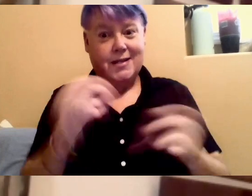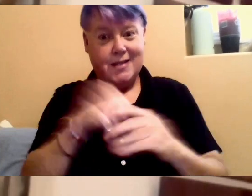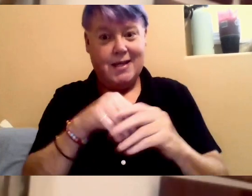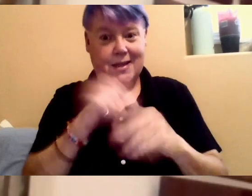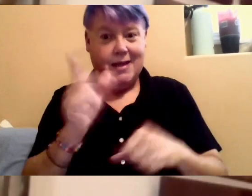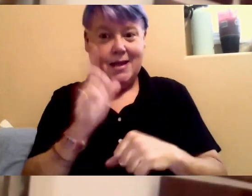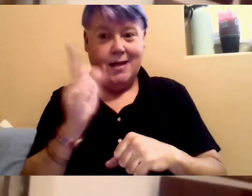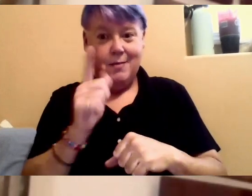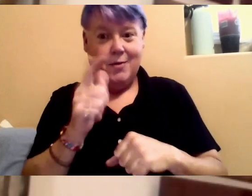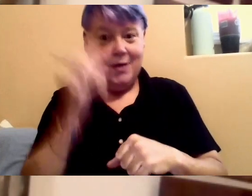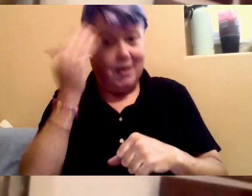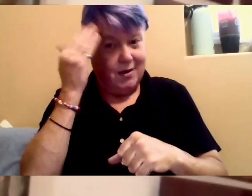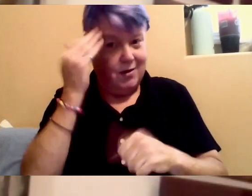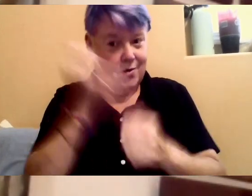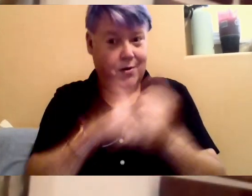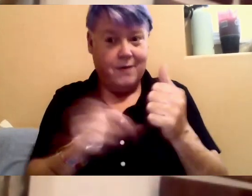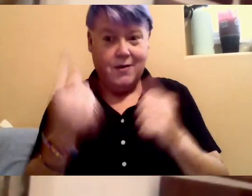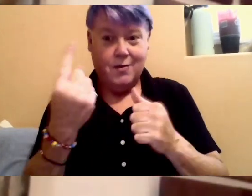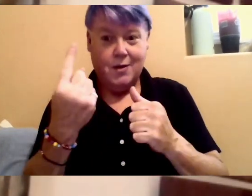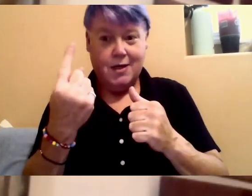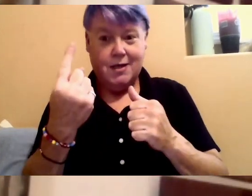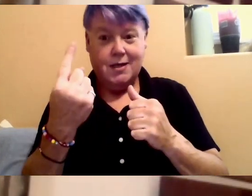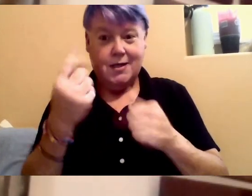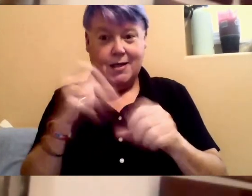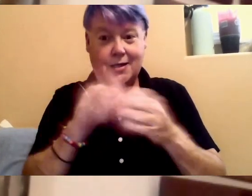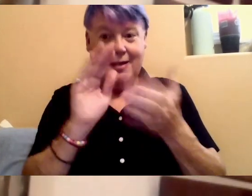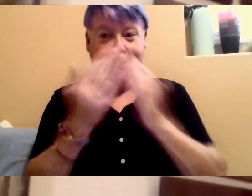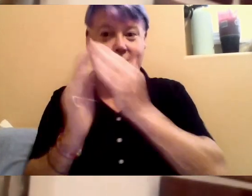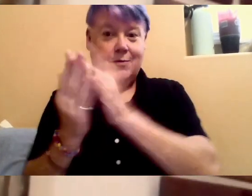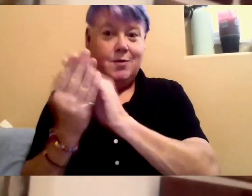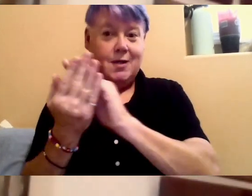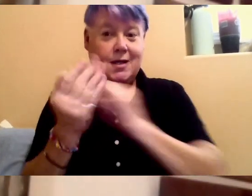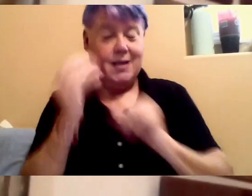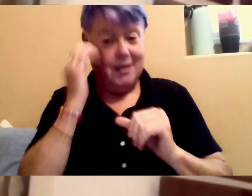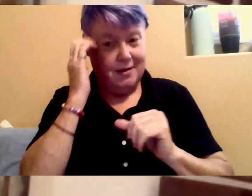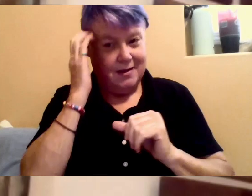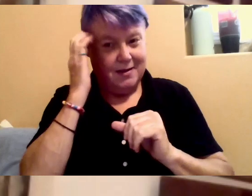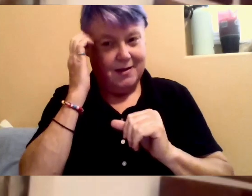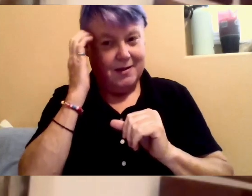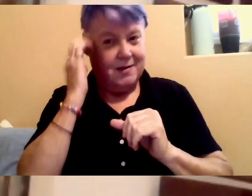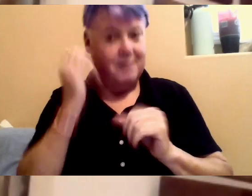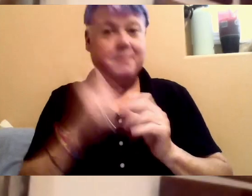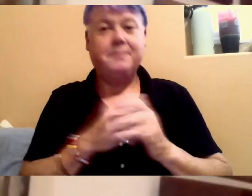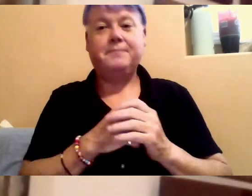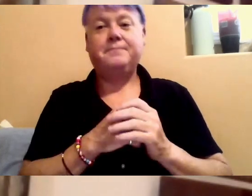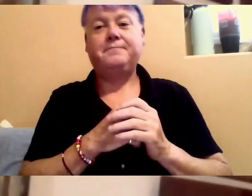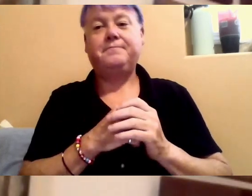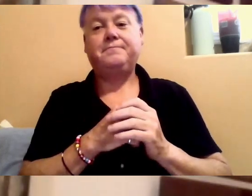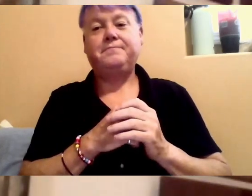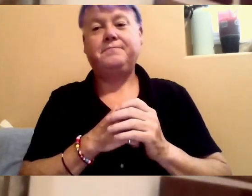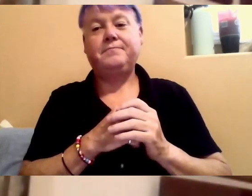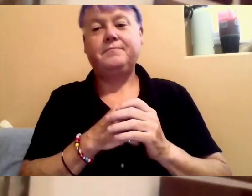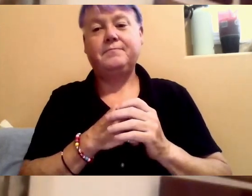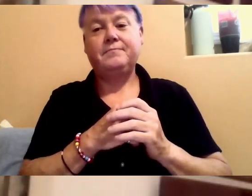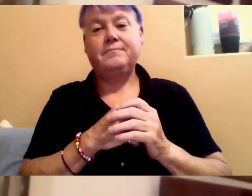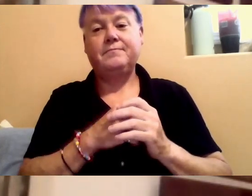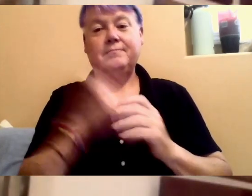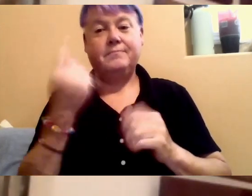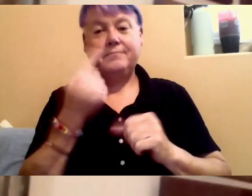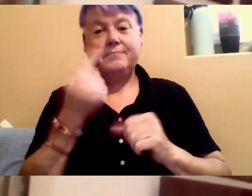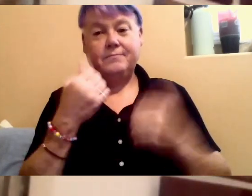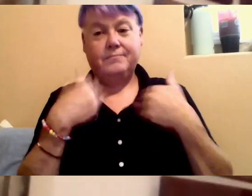know everybody. You know everybody in the community if it's a small community. So I've always